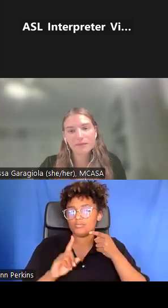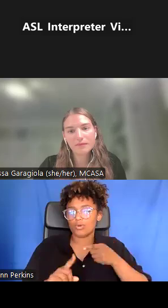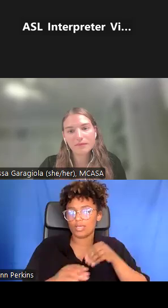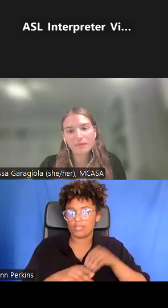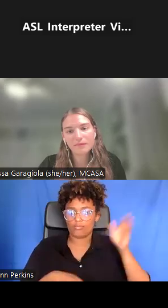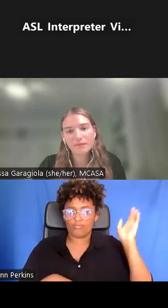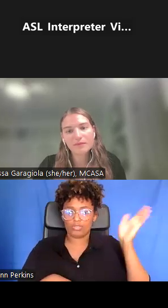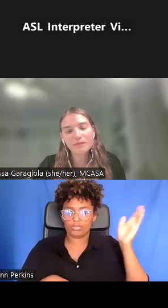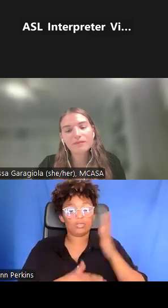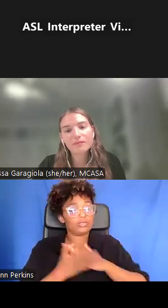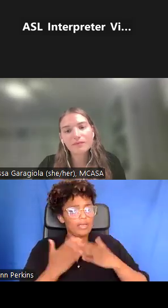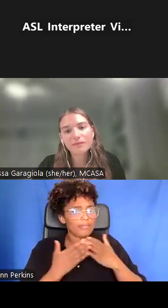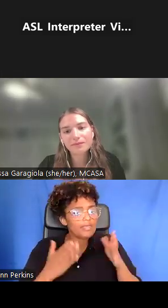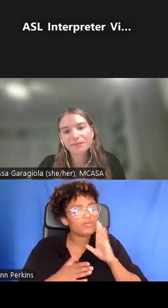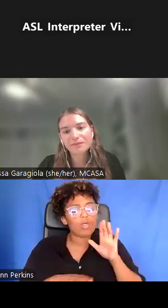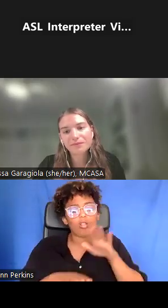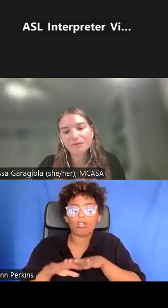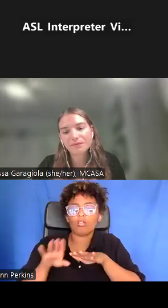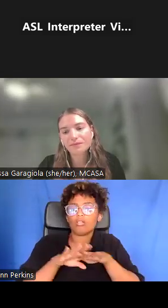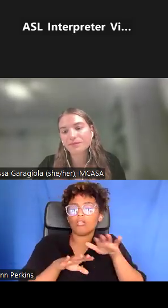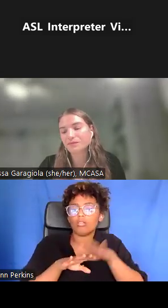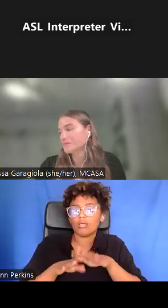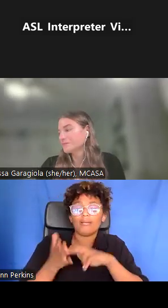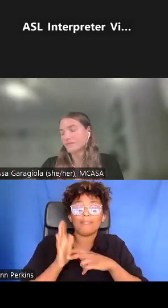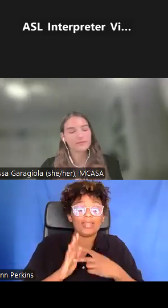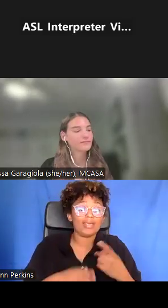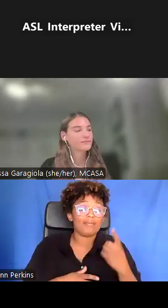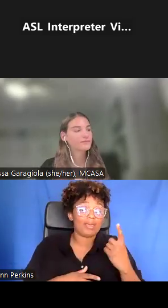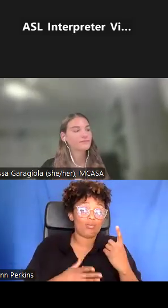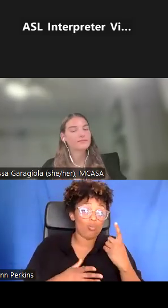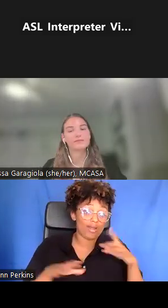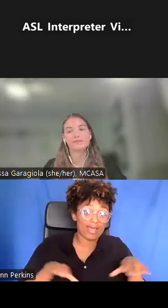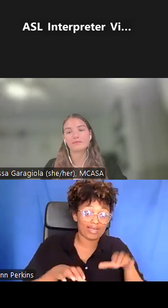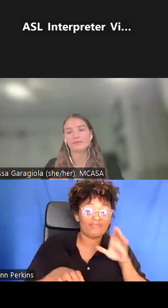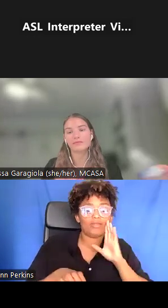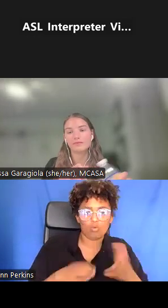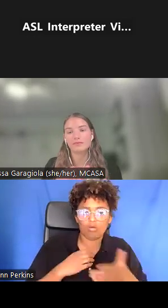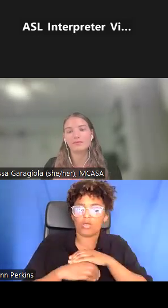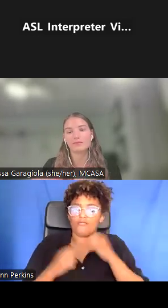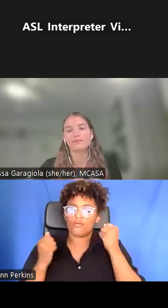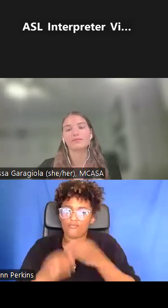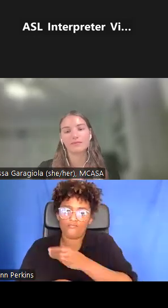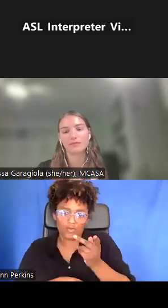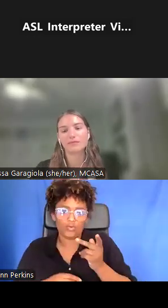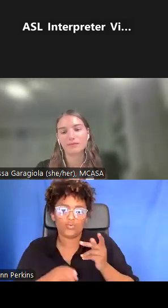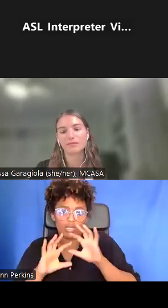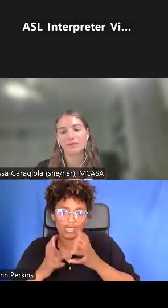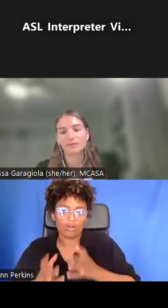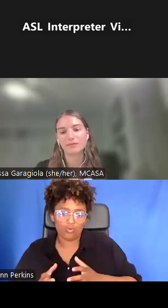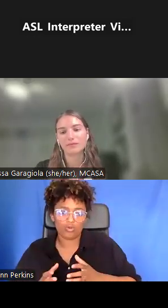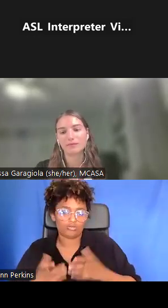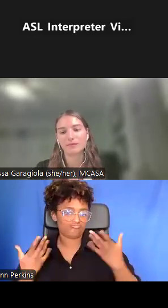things overlap. So something you might do might cover a lot of these categories. So, sometimes we'll hear people that are